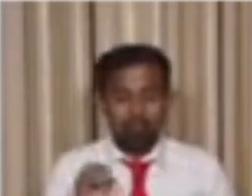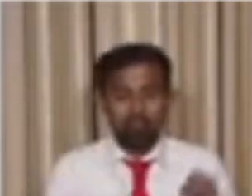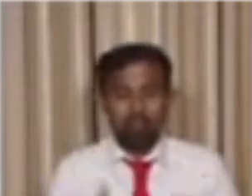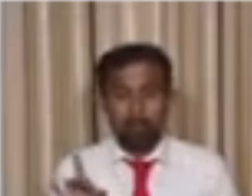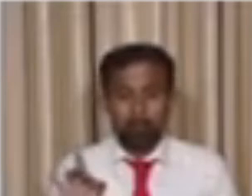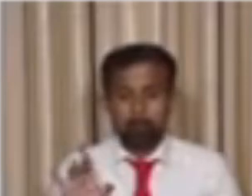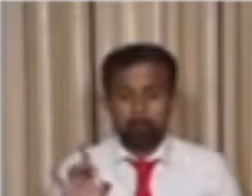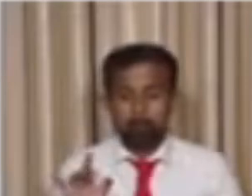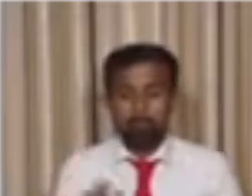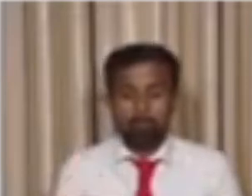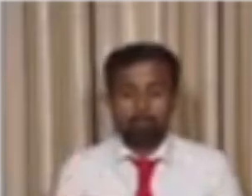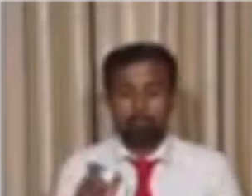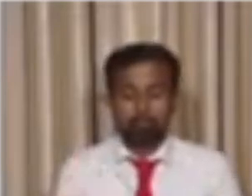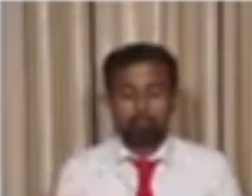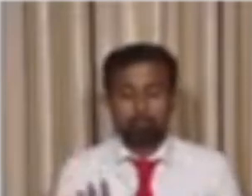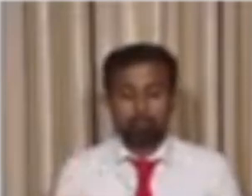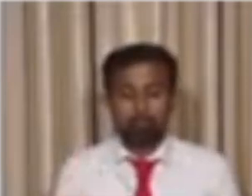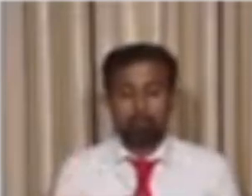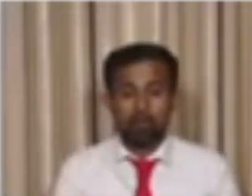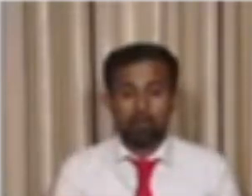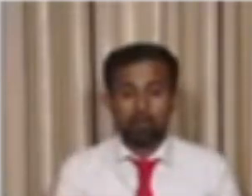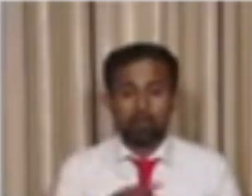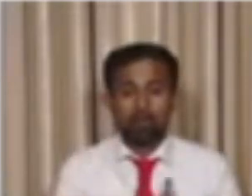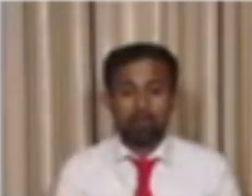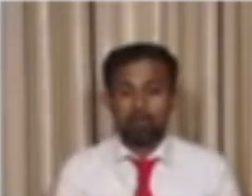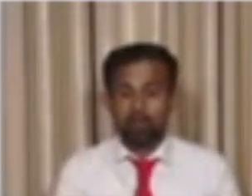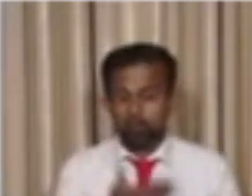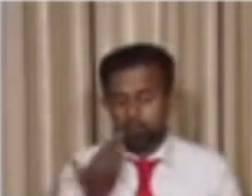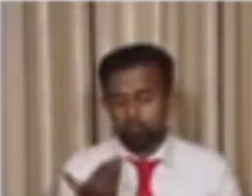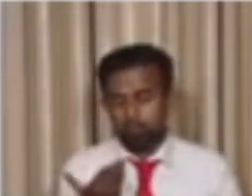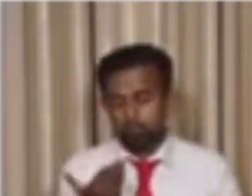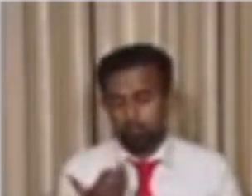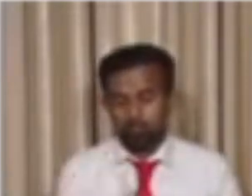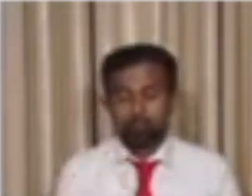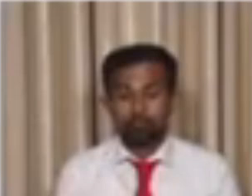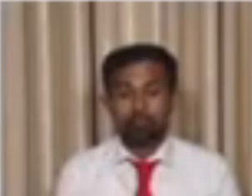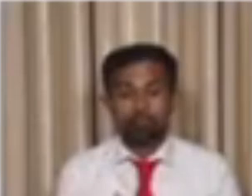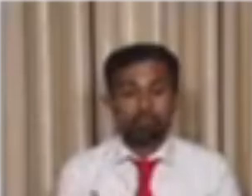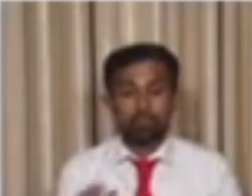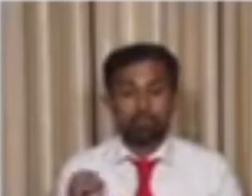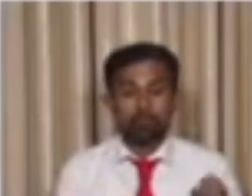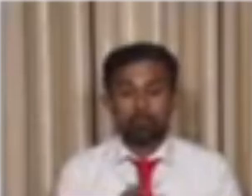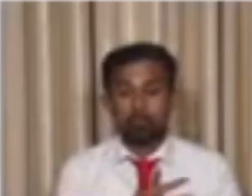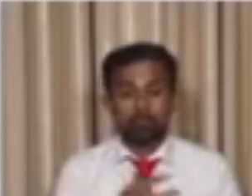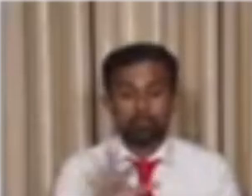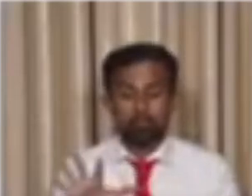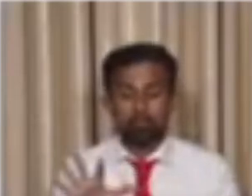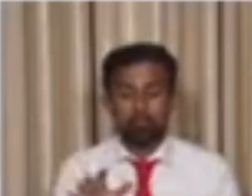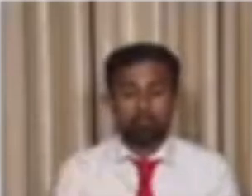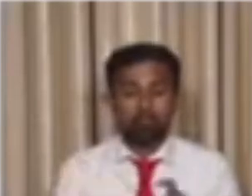remaining 85% were stateless. And it is